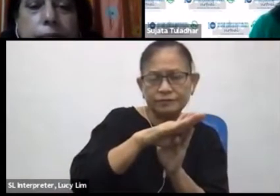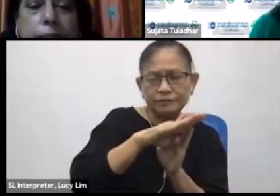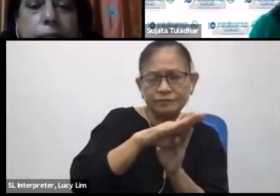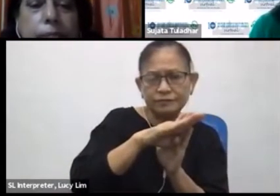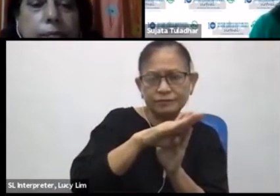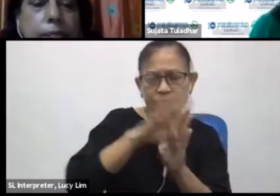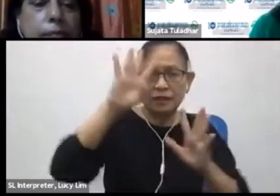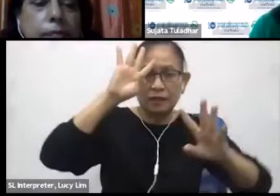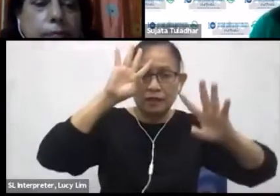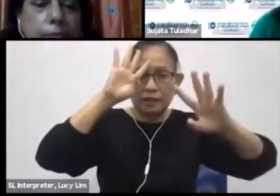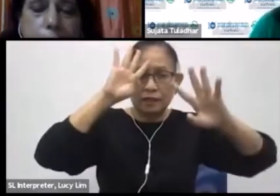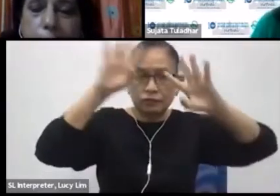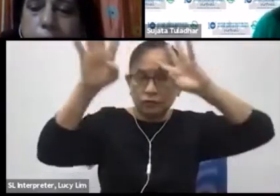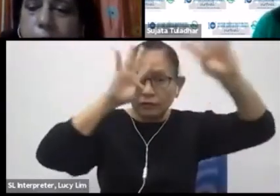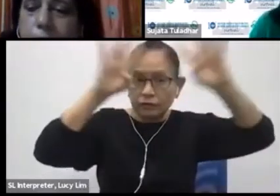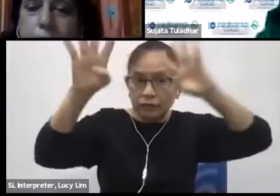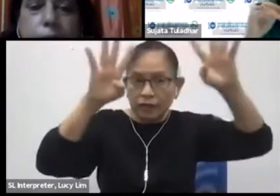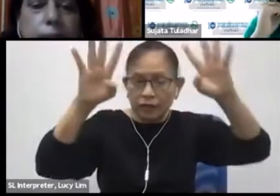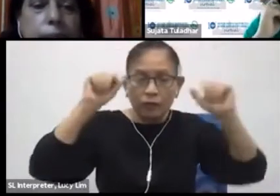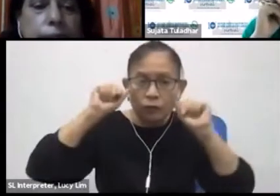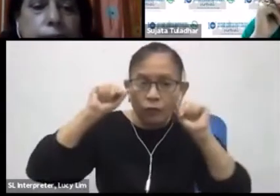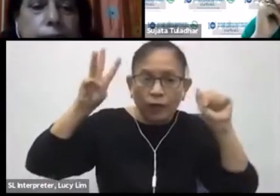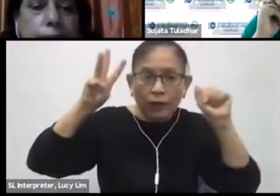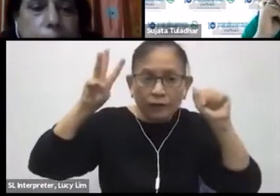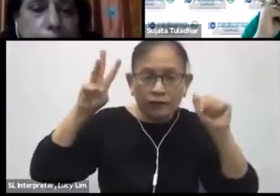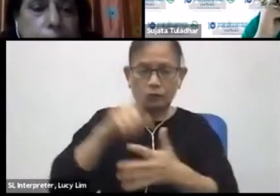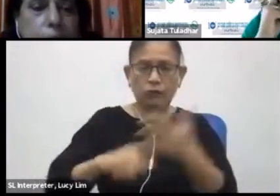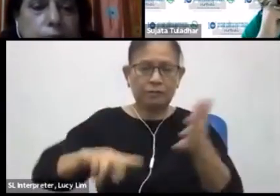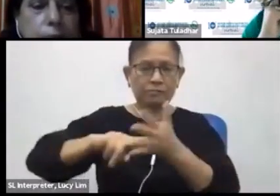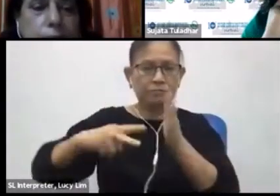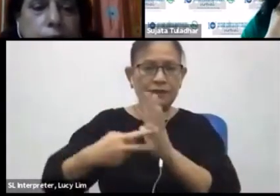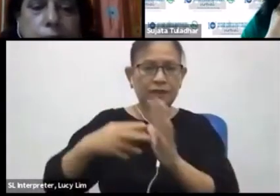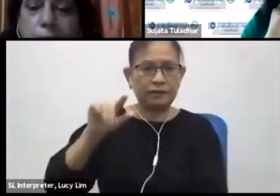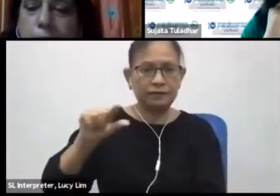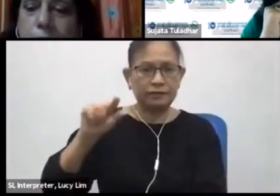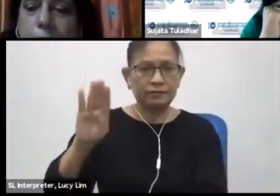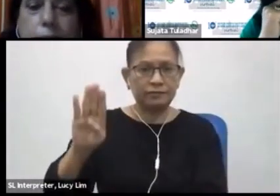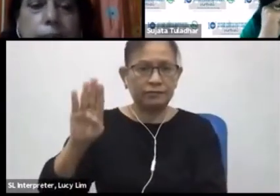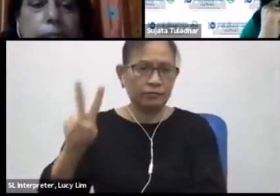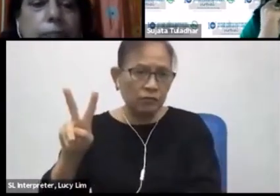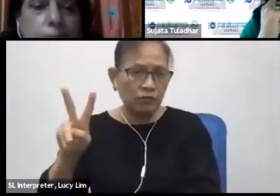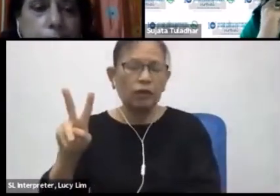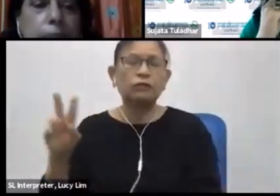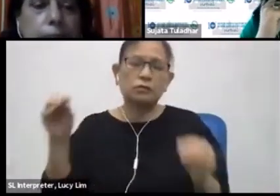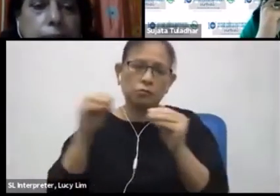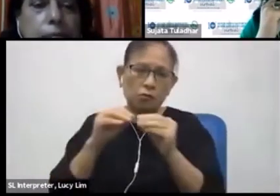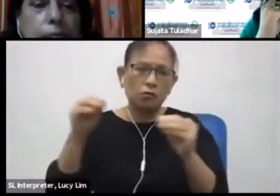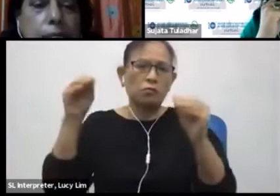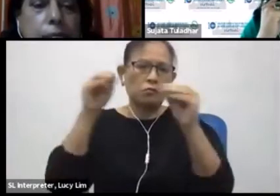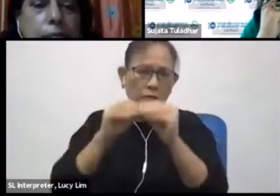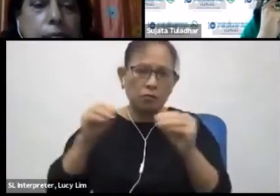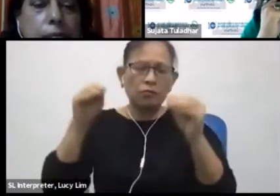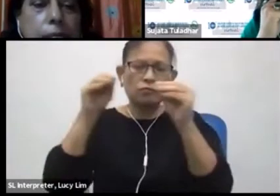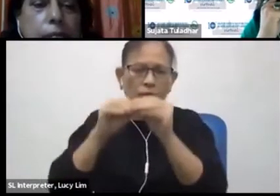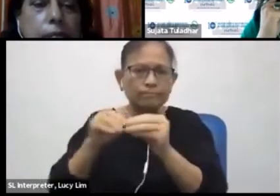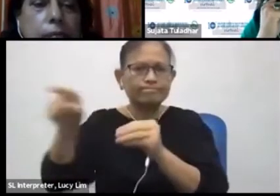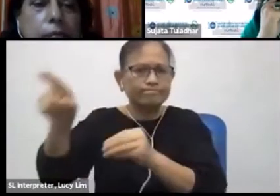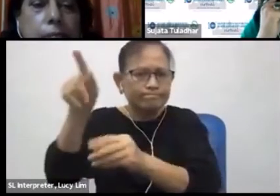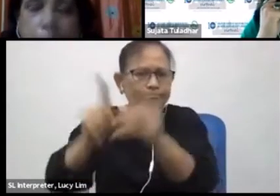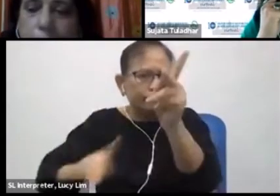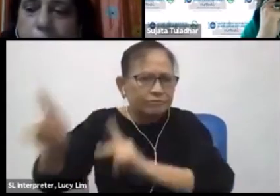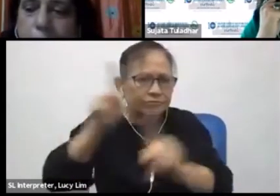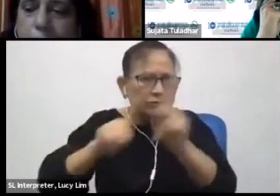create awareness of what is GBV, so people aware more on whether this